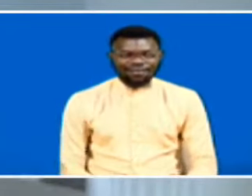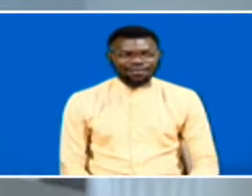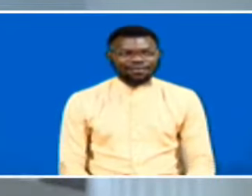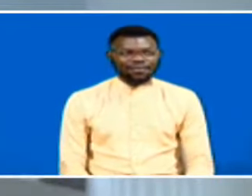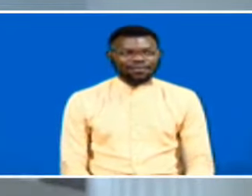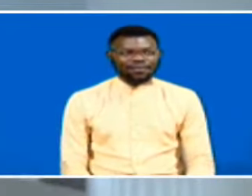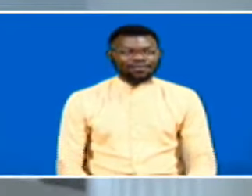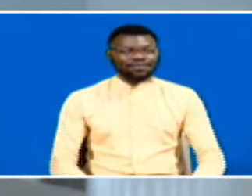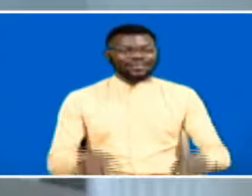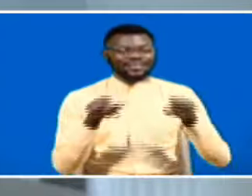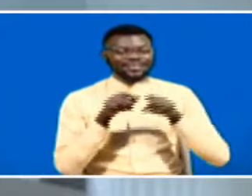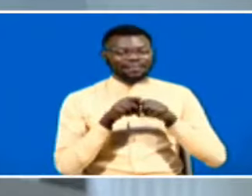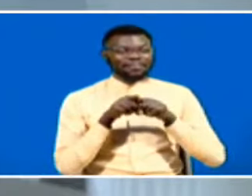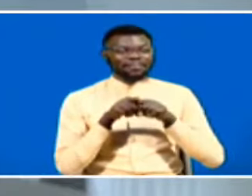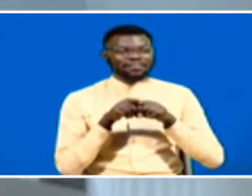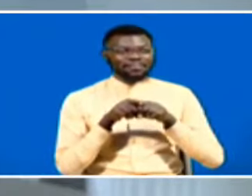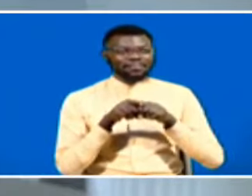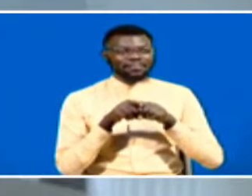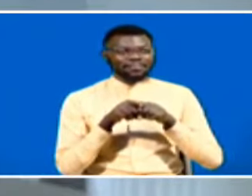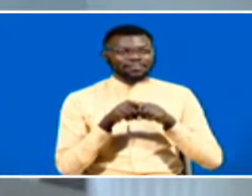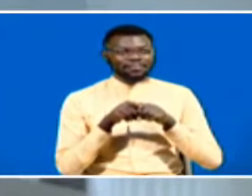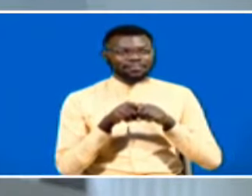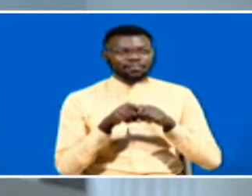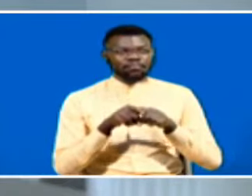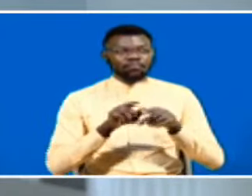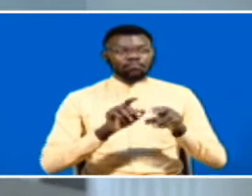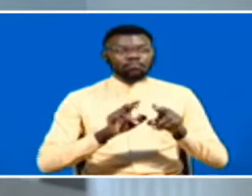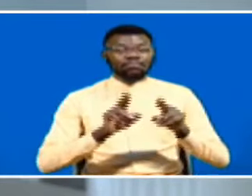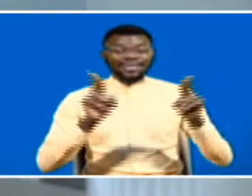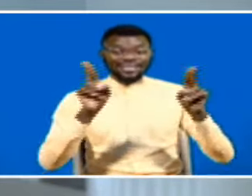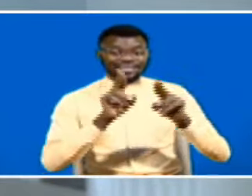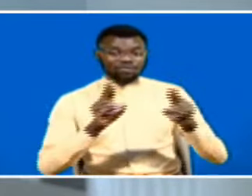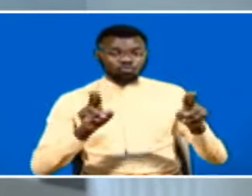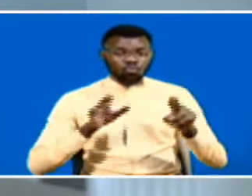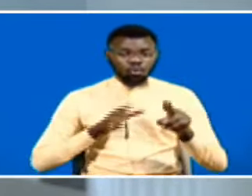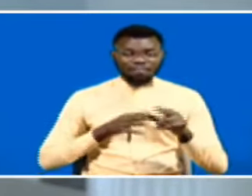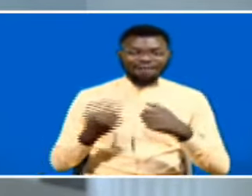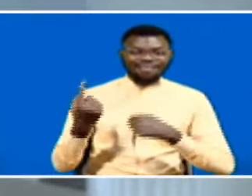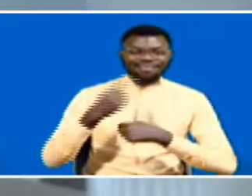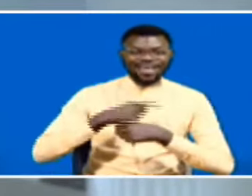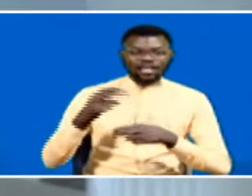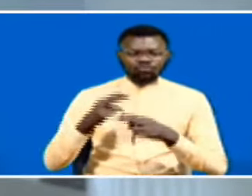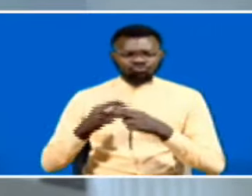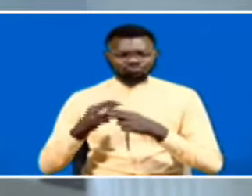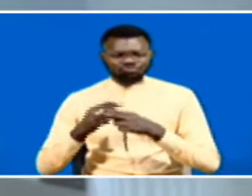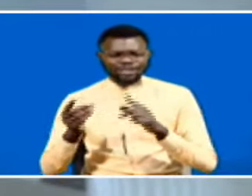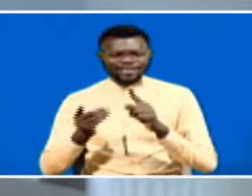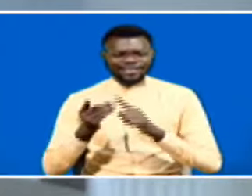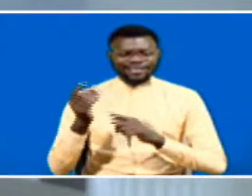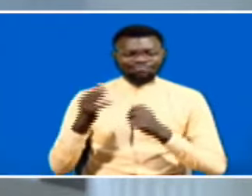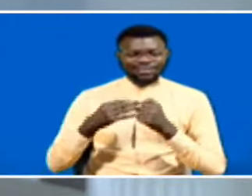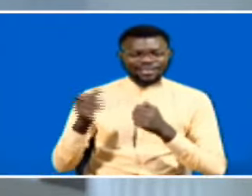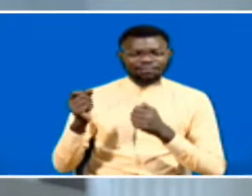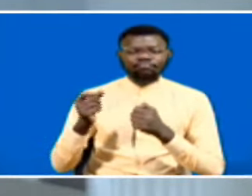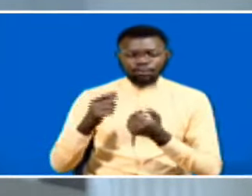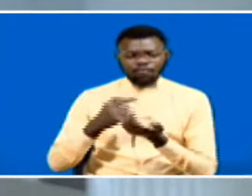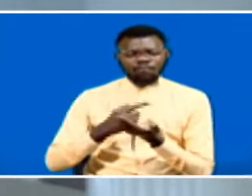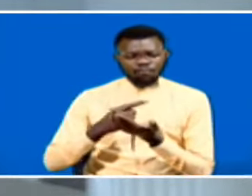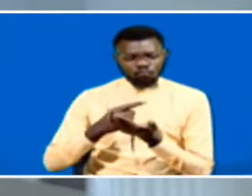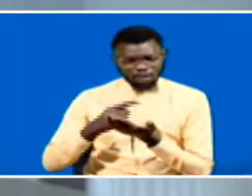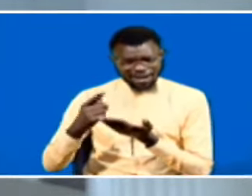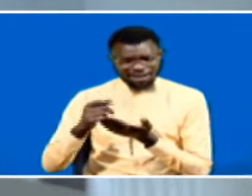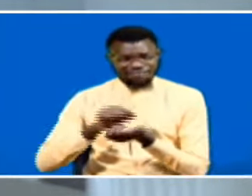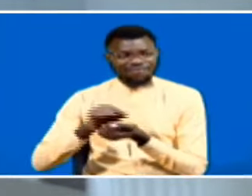Now, even as come towards International Women's Day set for 8th of this month, actually this Friday, there is